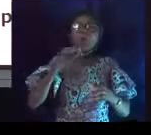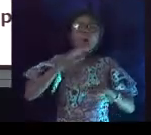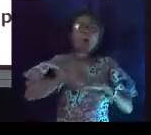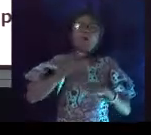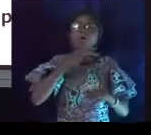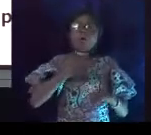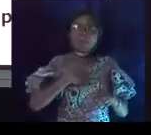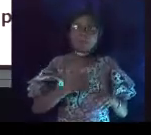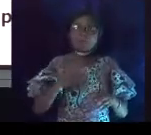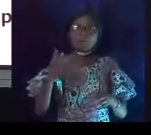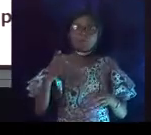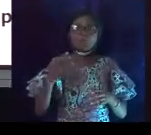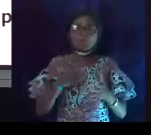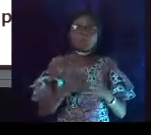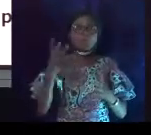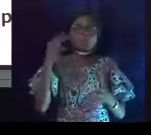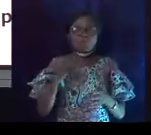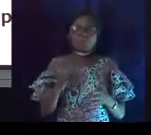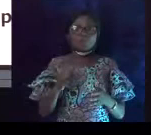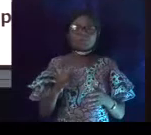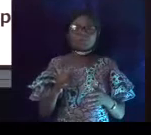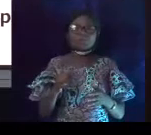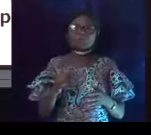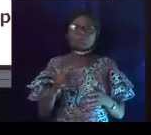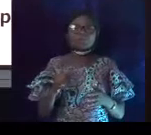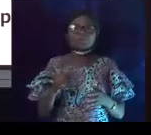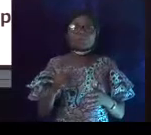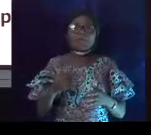time. Unlike when it was